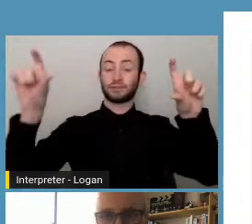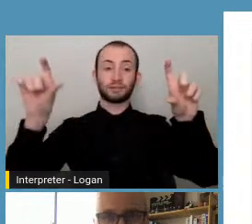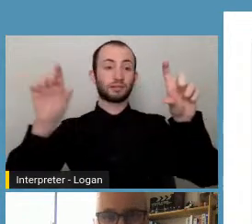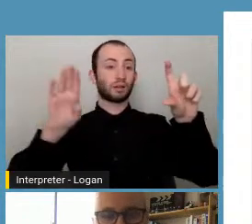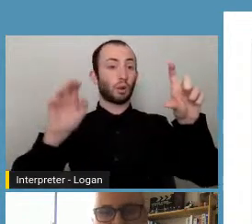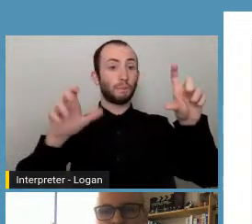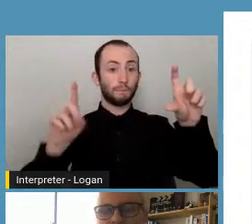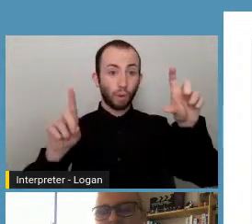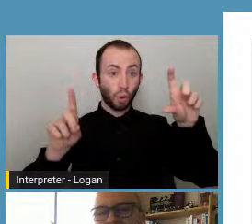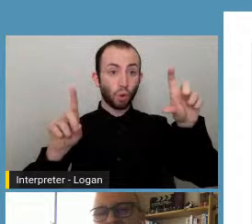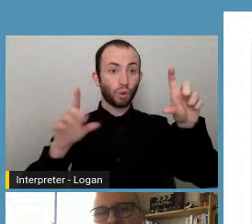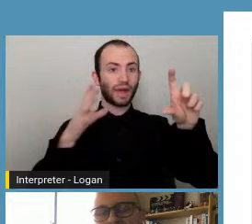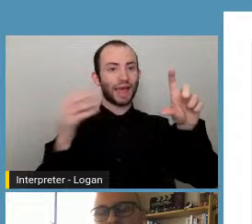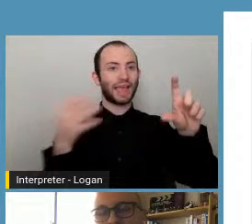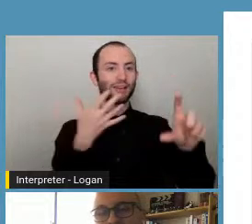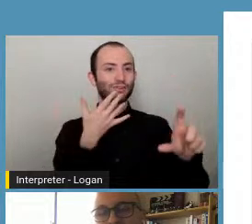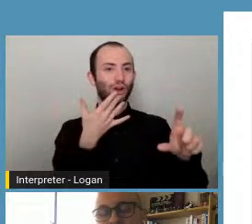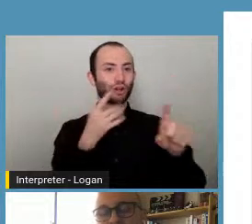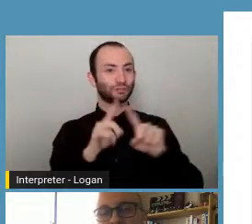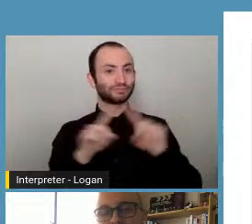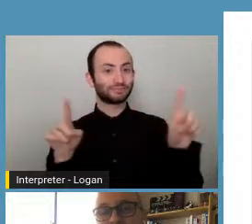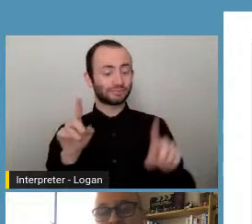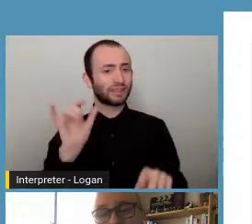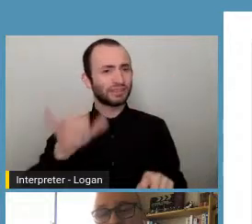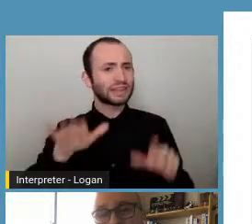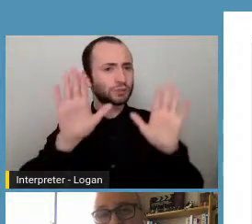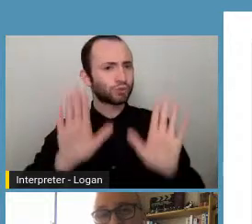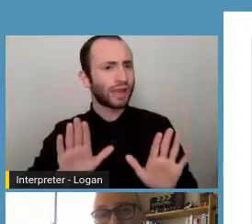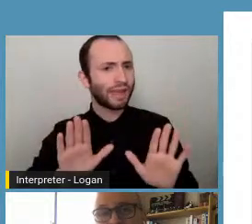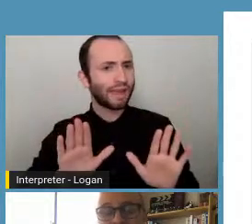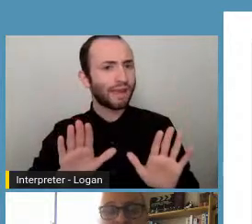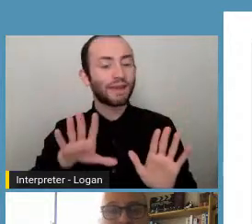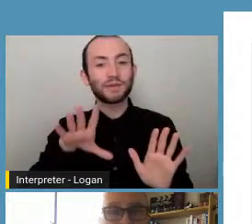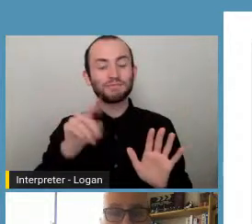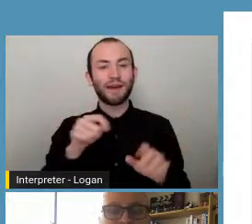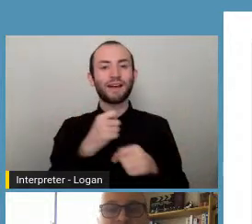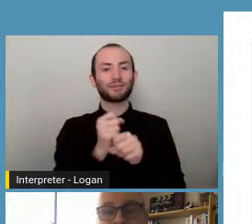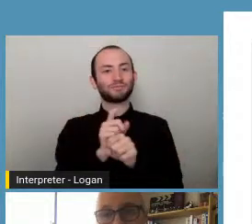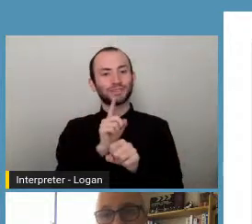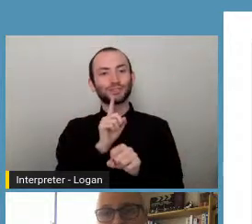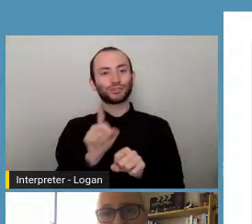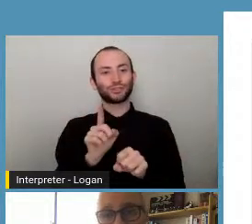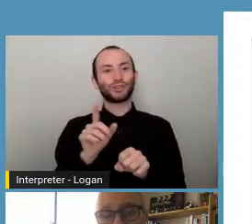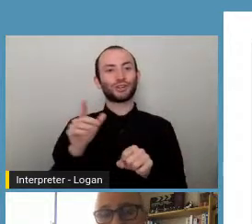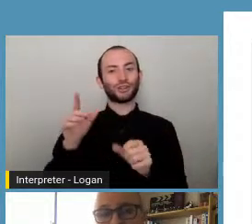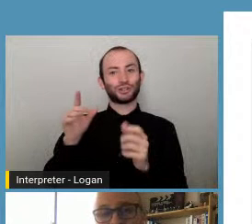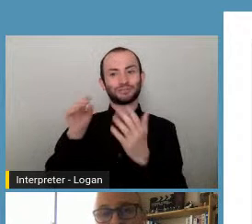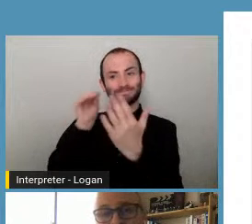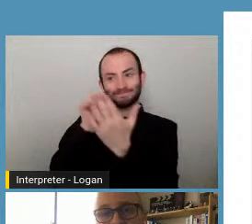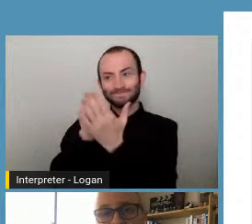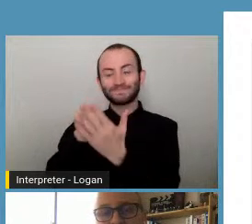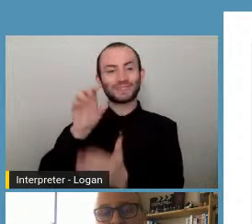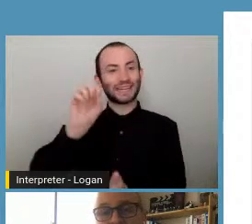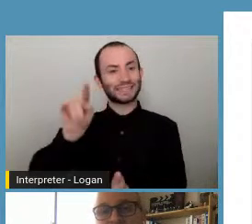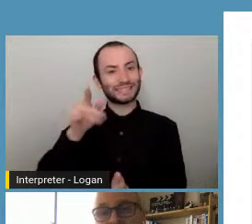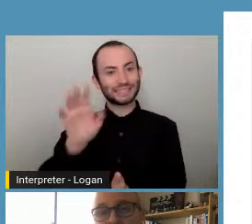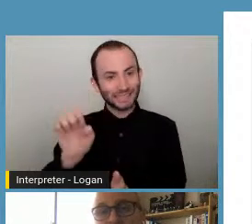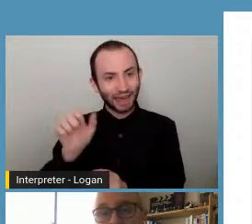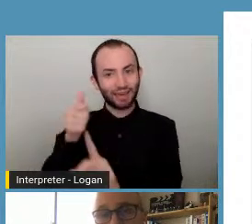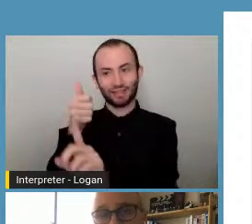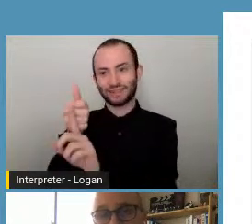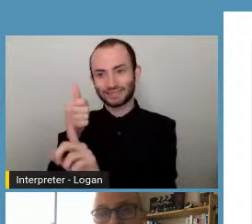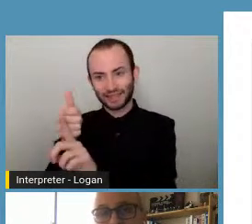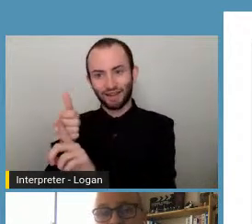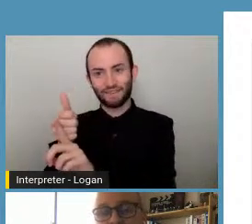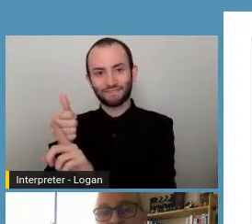and, you know, changing the color. That's all great, but let's actually do that in the styles pane and then apply the styles to the text that's on screen